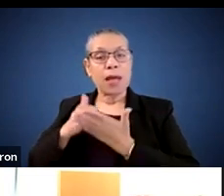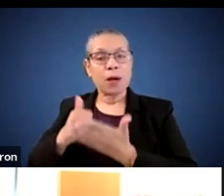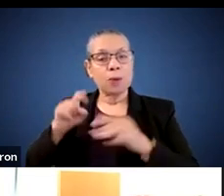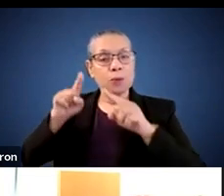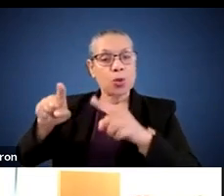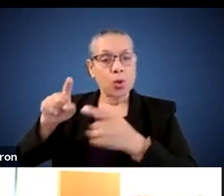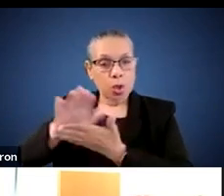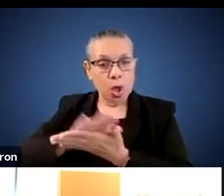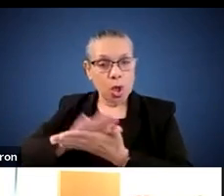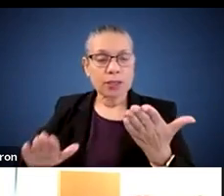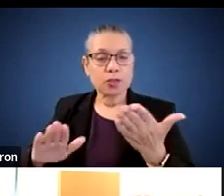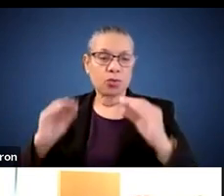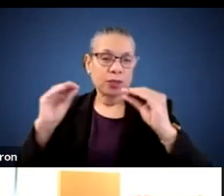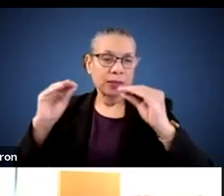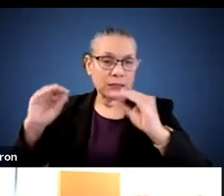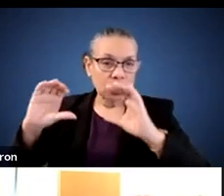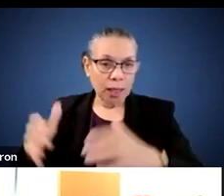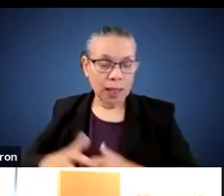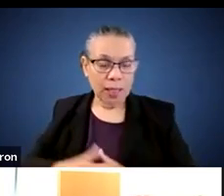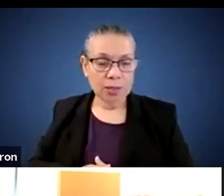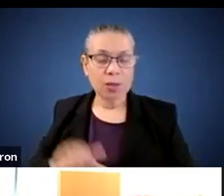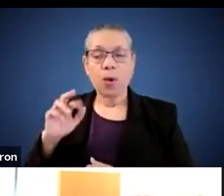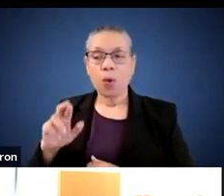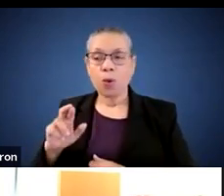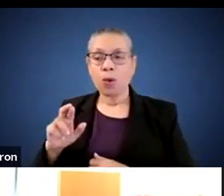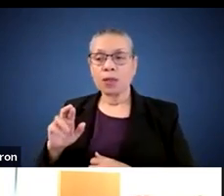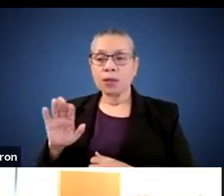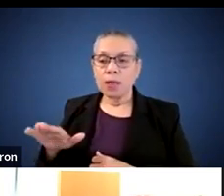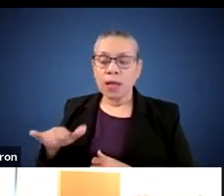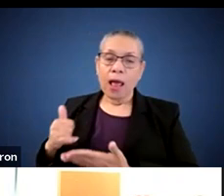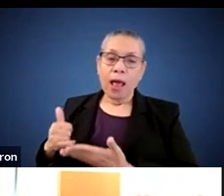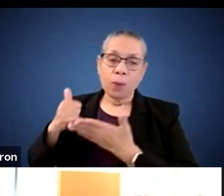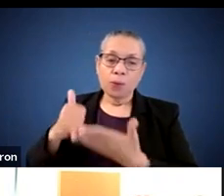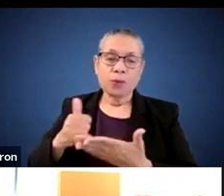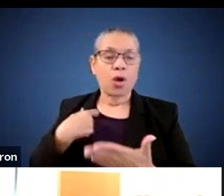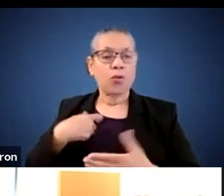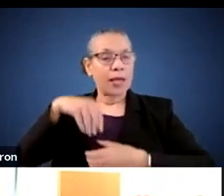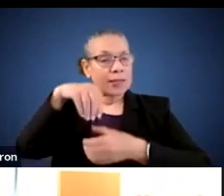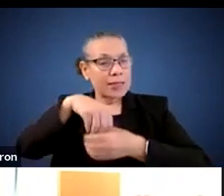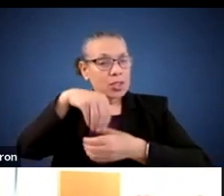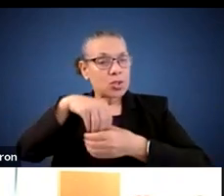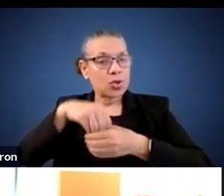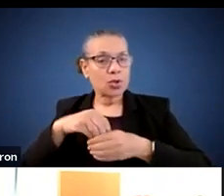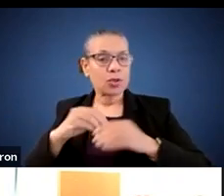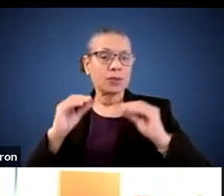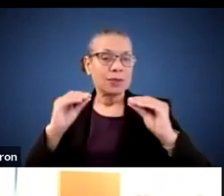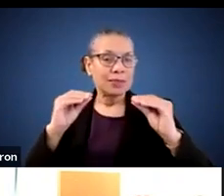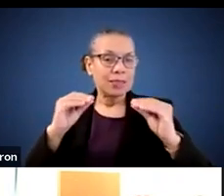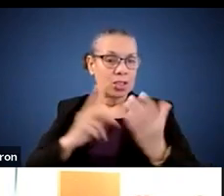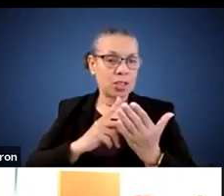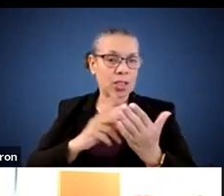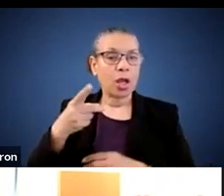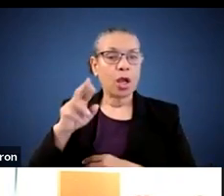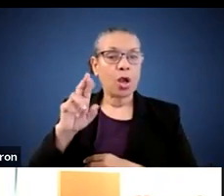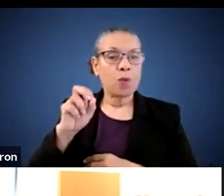program in some cases it's having them take advantage of our internal educator prep programs